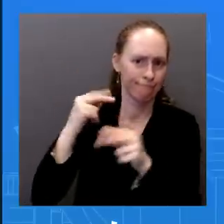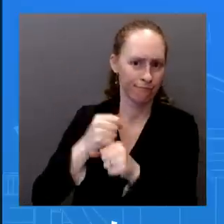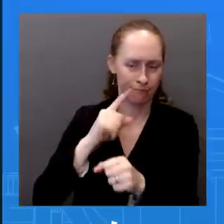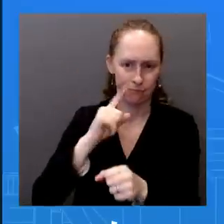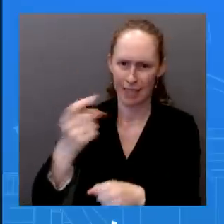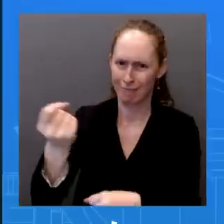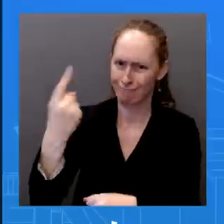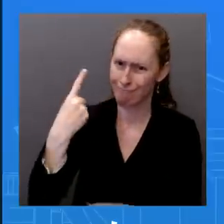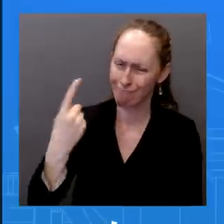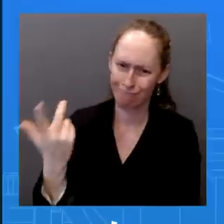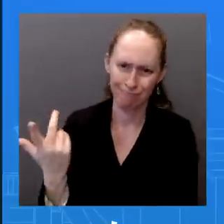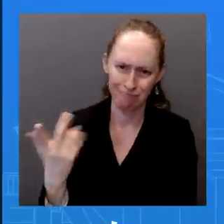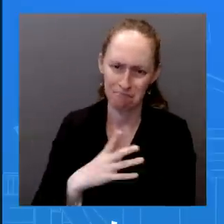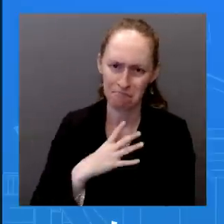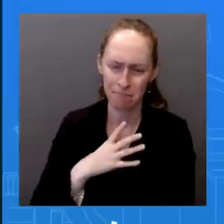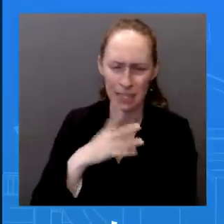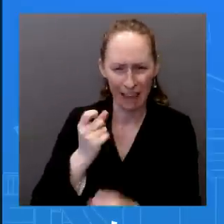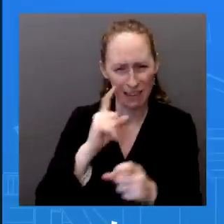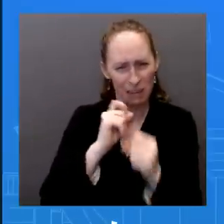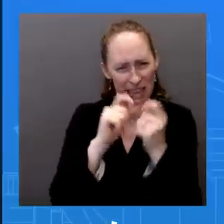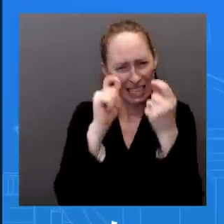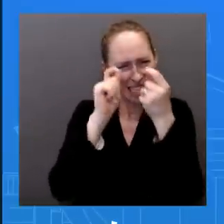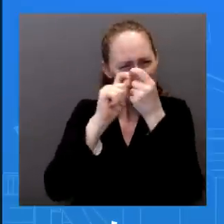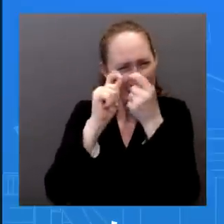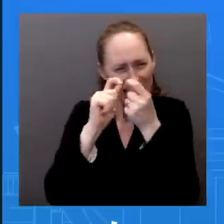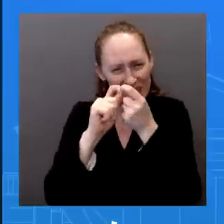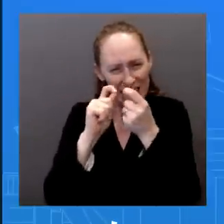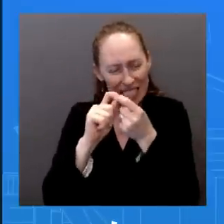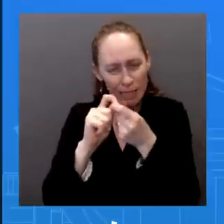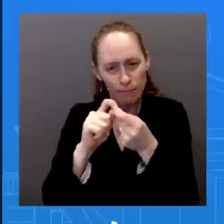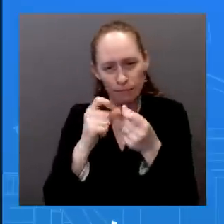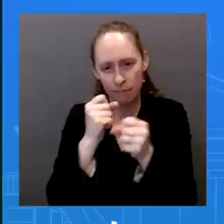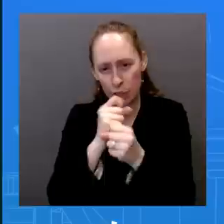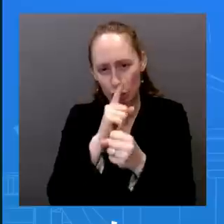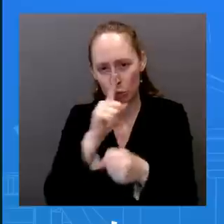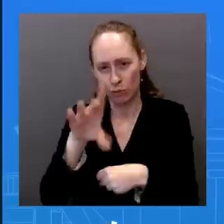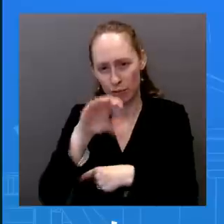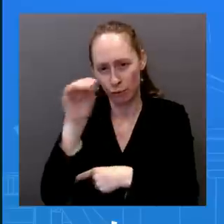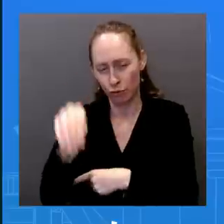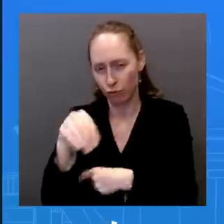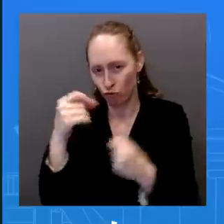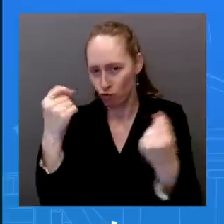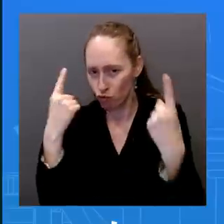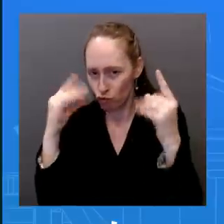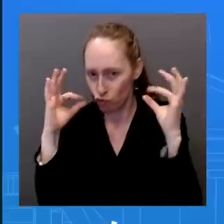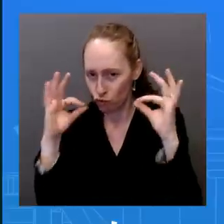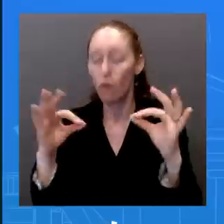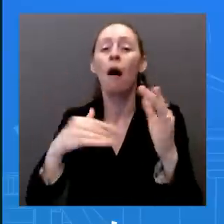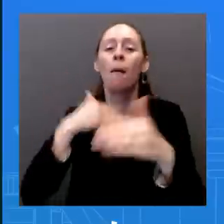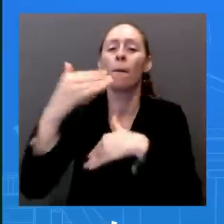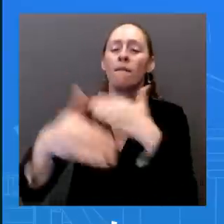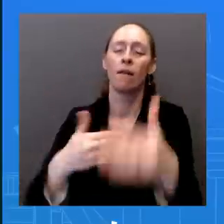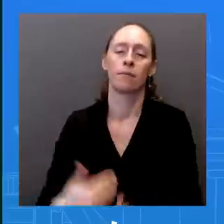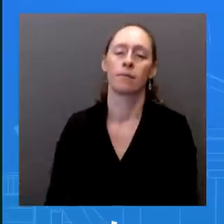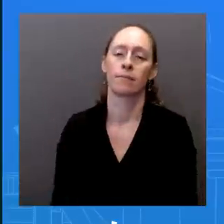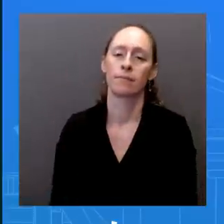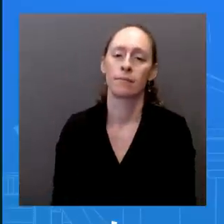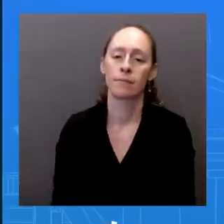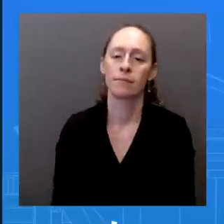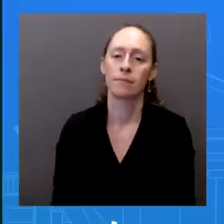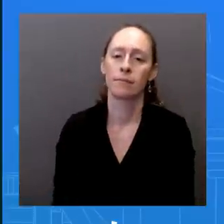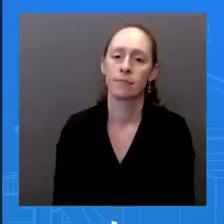into which one must go to complete a comprehensive free trade agreement. And that's doubly true with respect to a potential